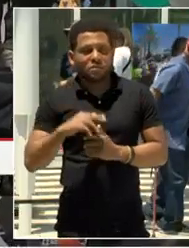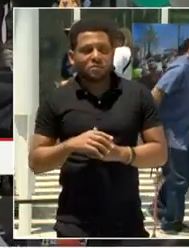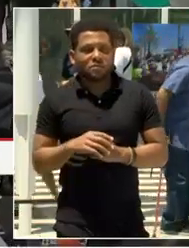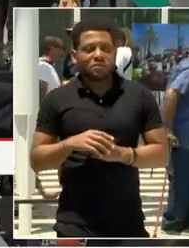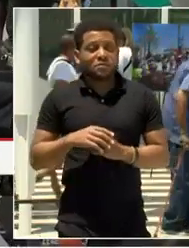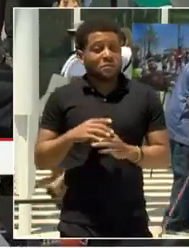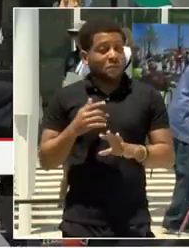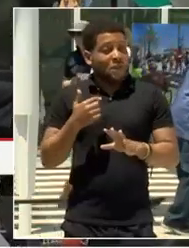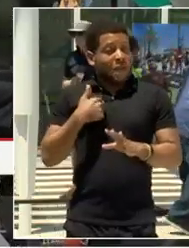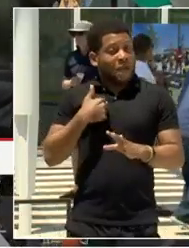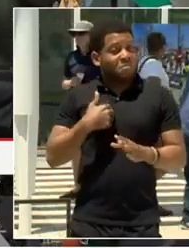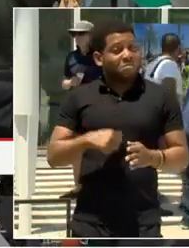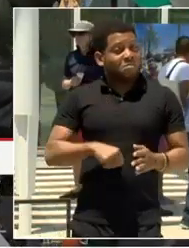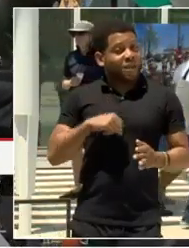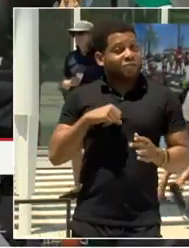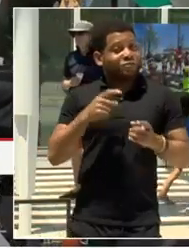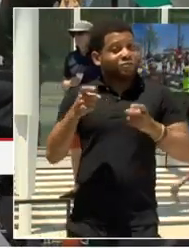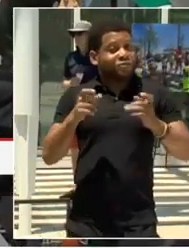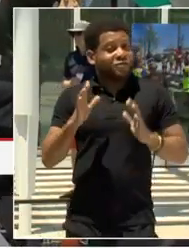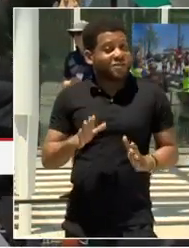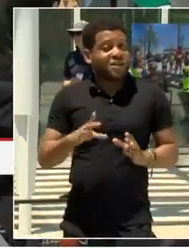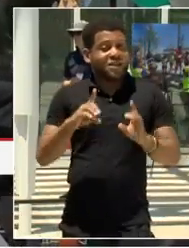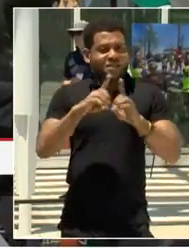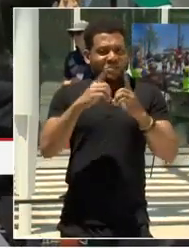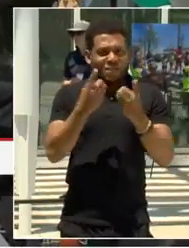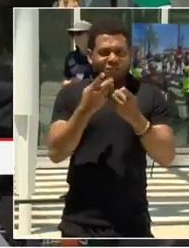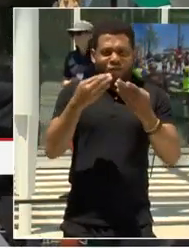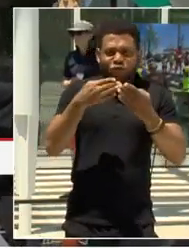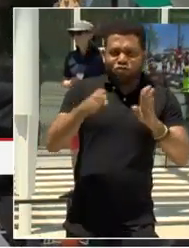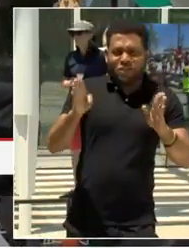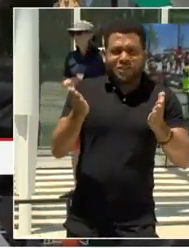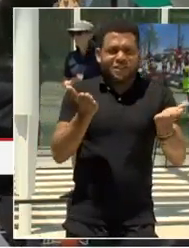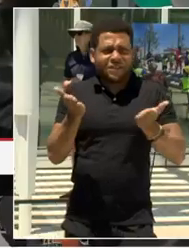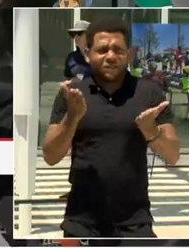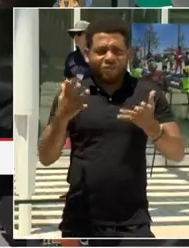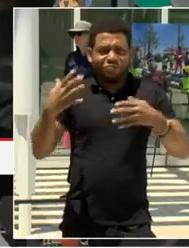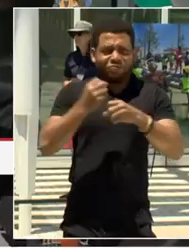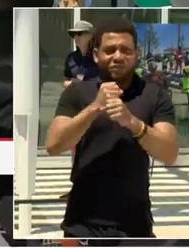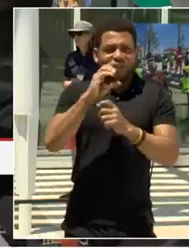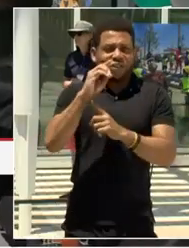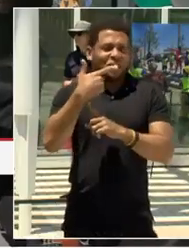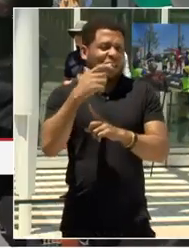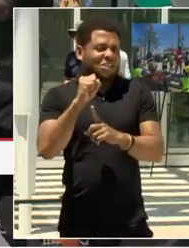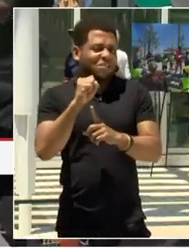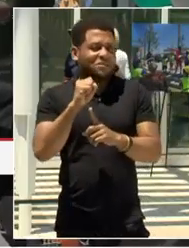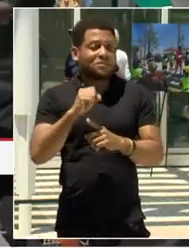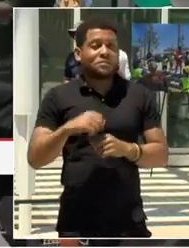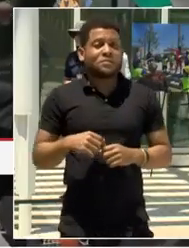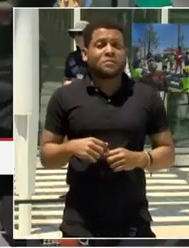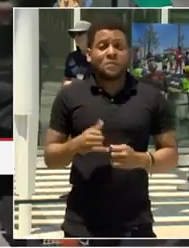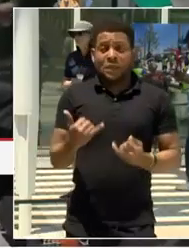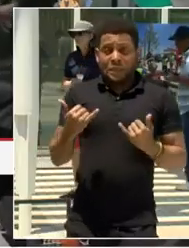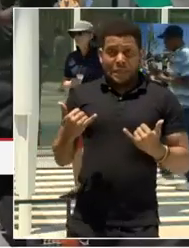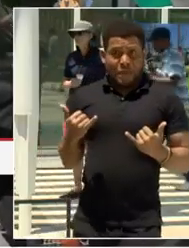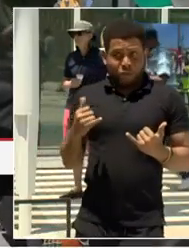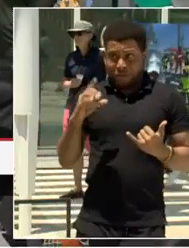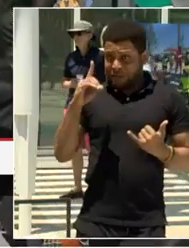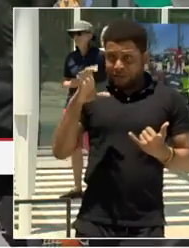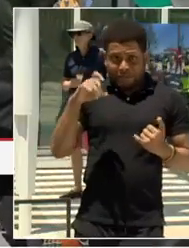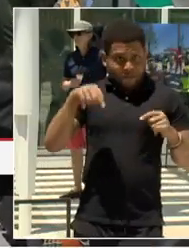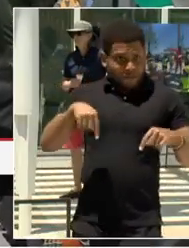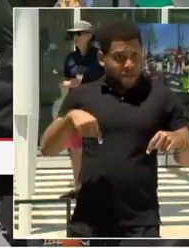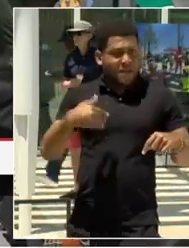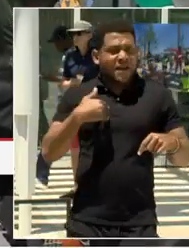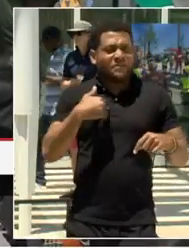General Services. And I must say, in the District of Columbia at this very moment, there are over 360